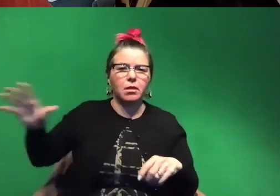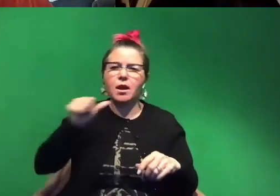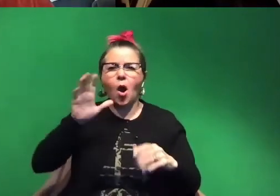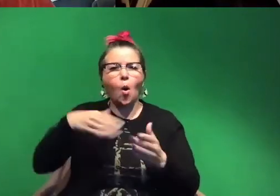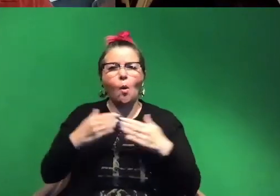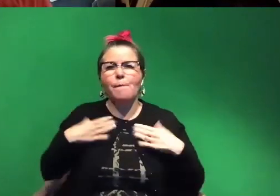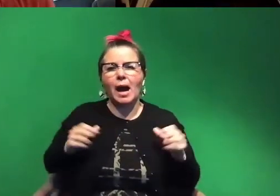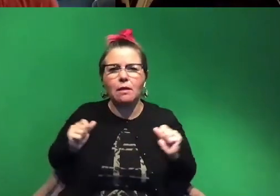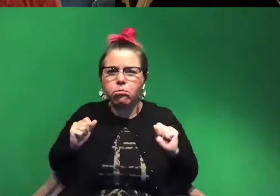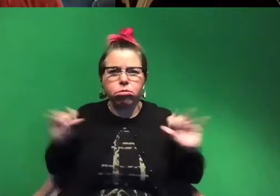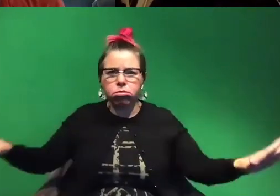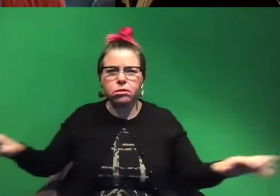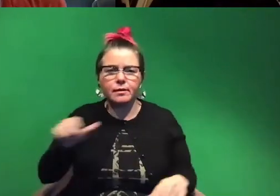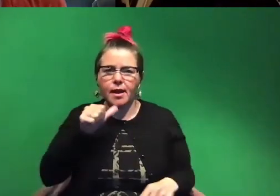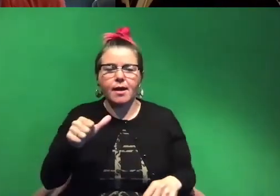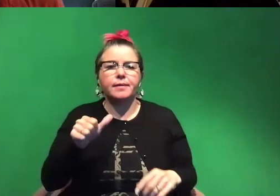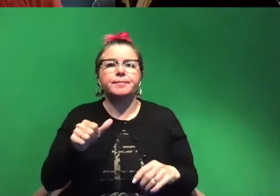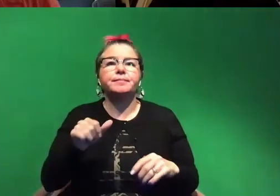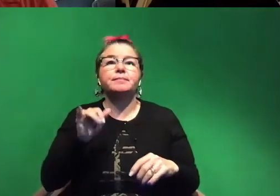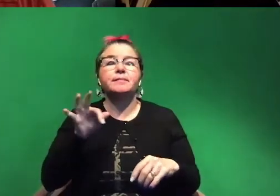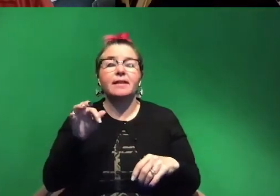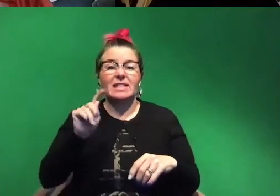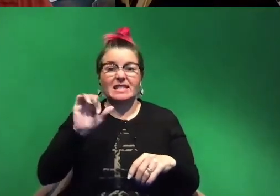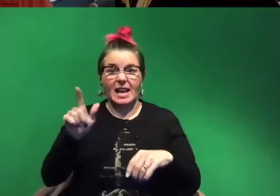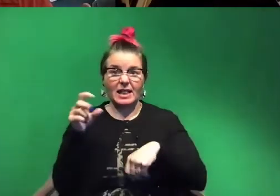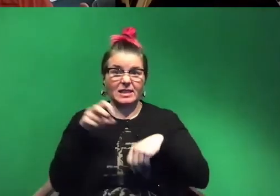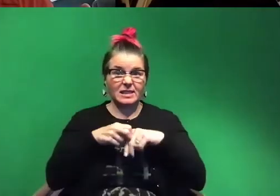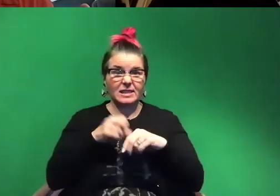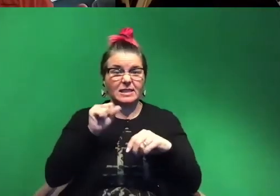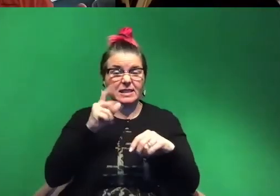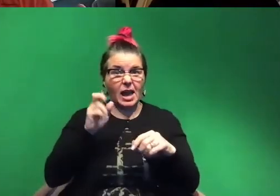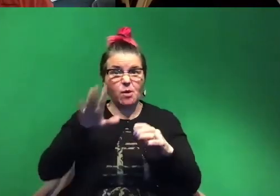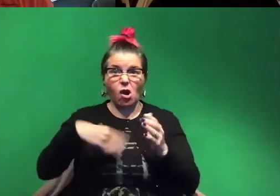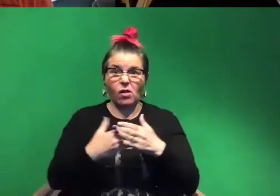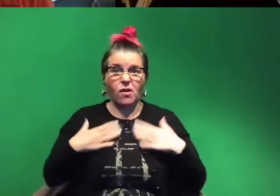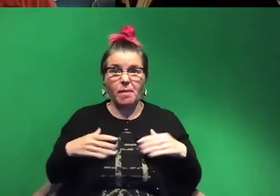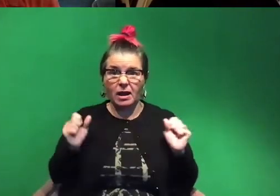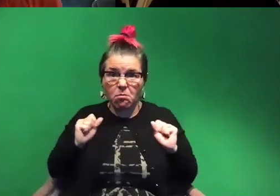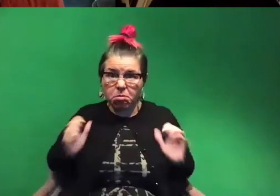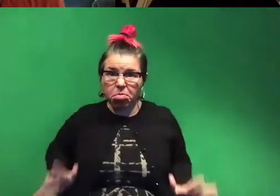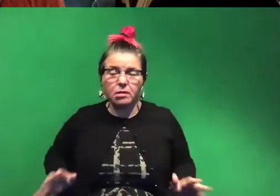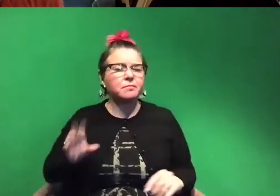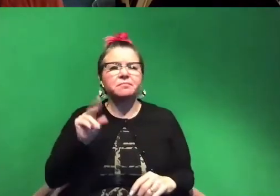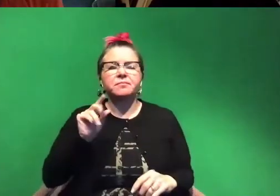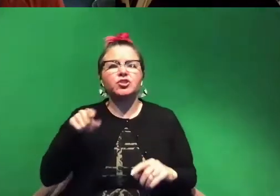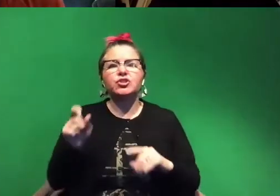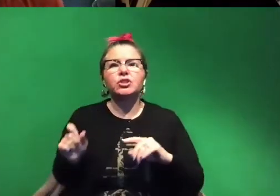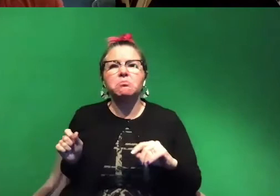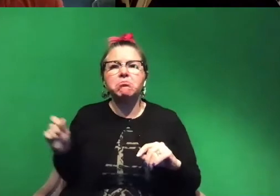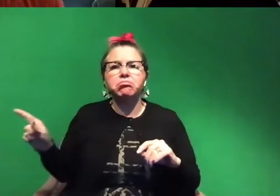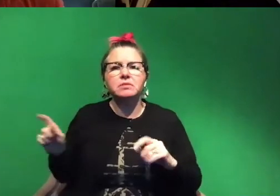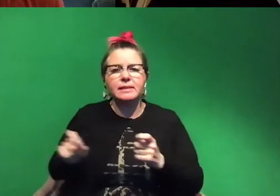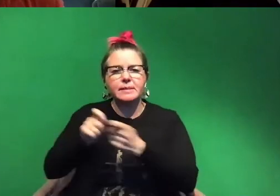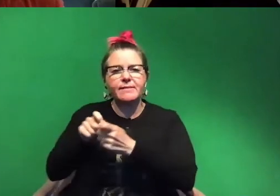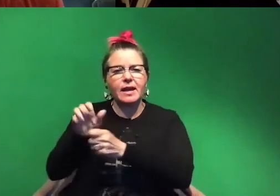body response. It's not as if they get bitten on the tail and the slime all over their body is ejected. They'll only release slime in the area